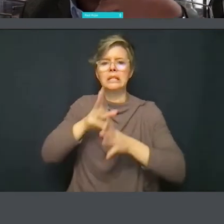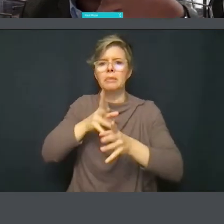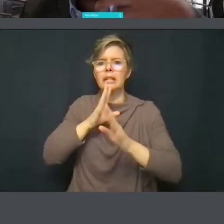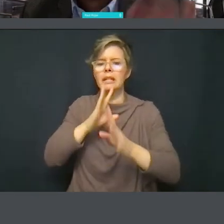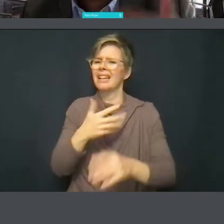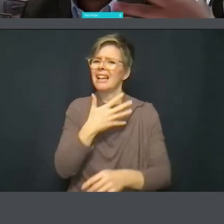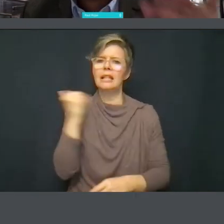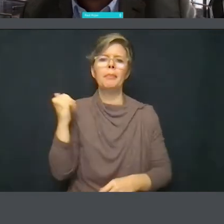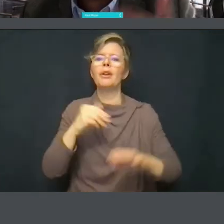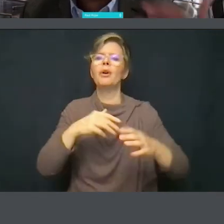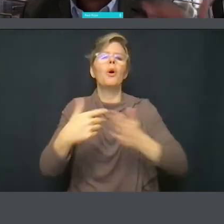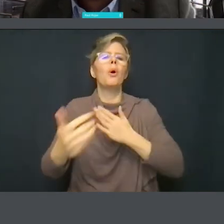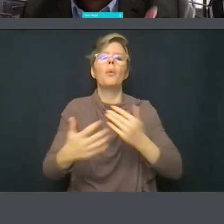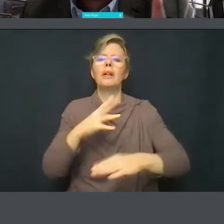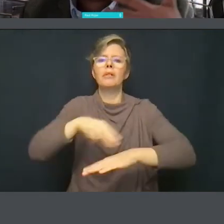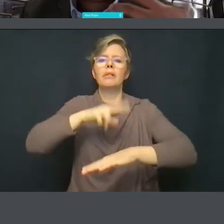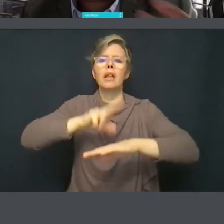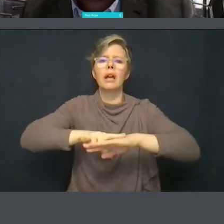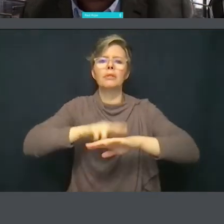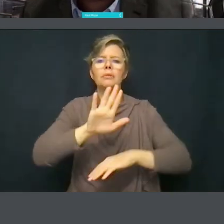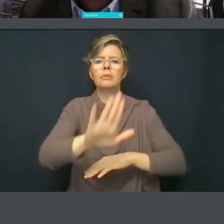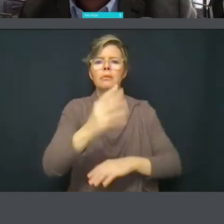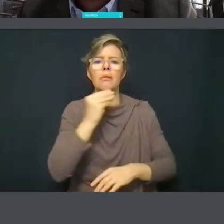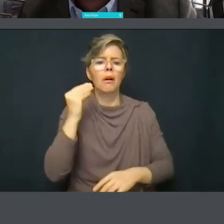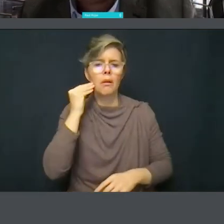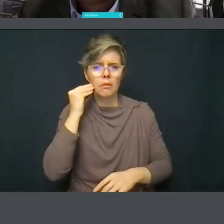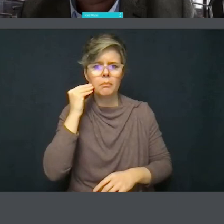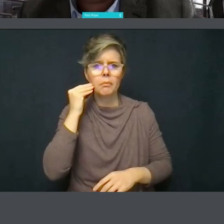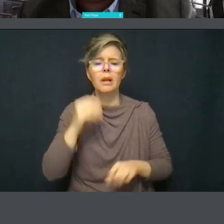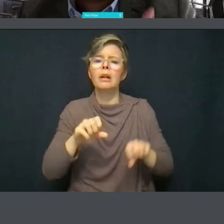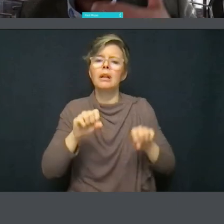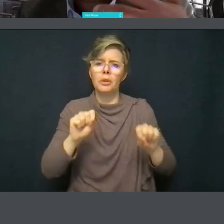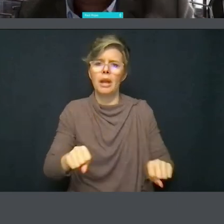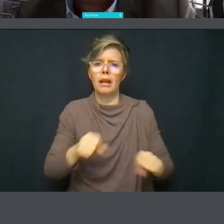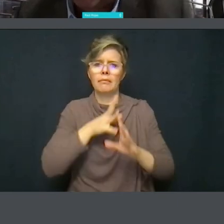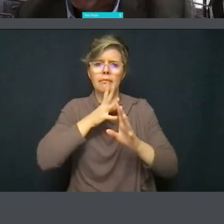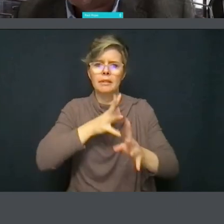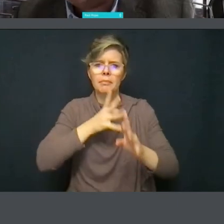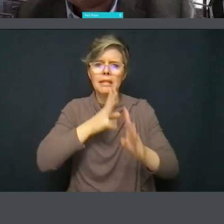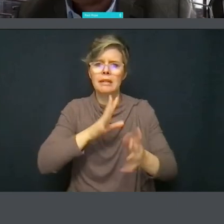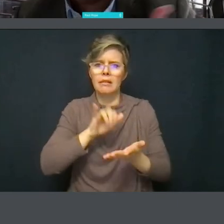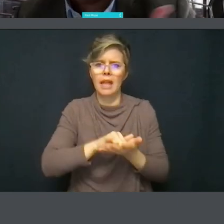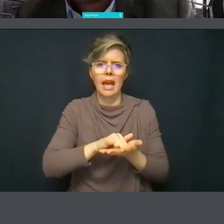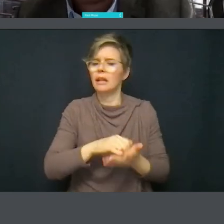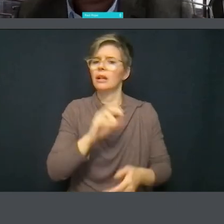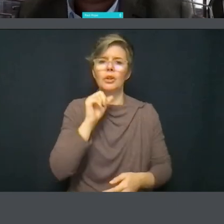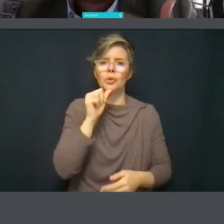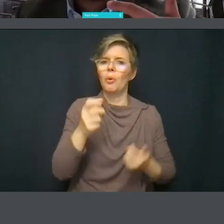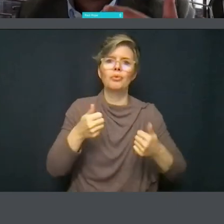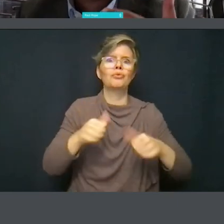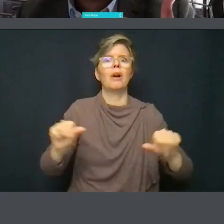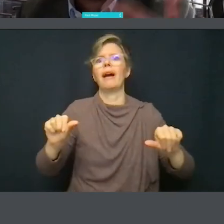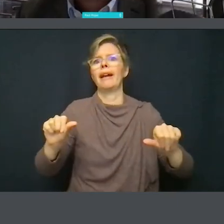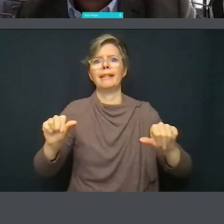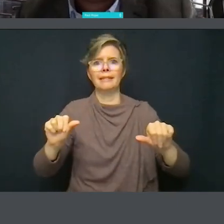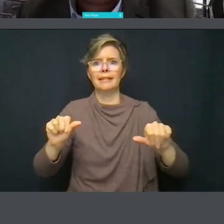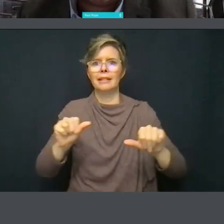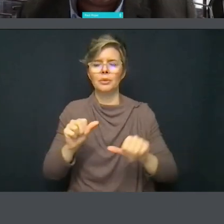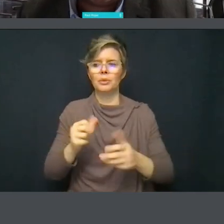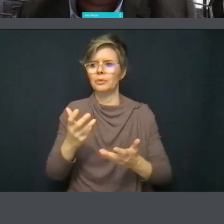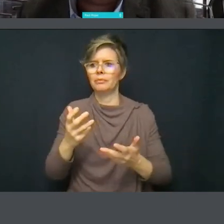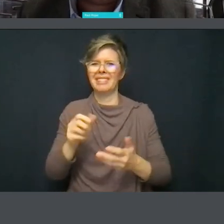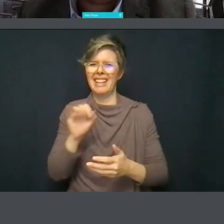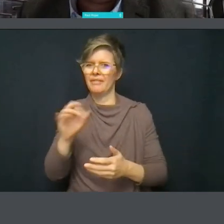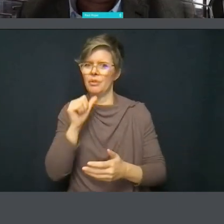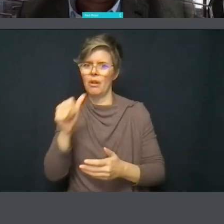to speak in a language or languages that you're not comfortable speaking in. That's not going to have the right sort of outcome